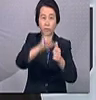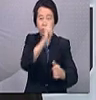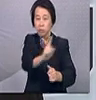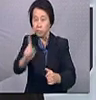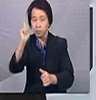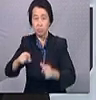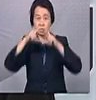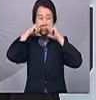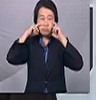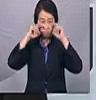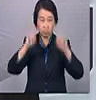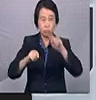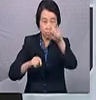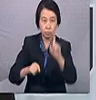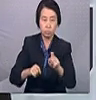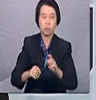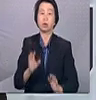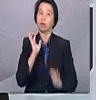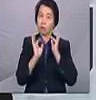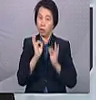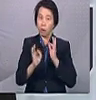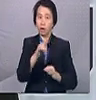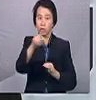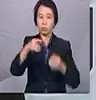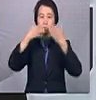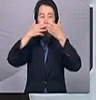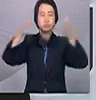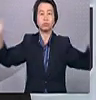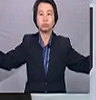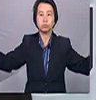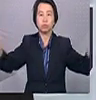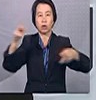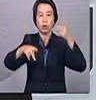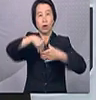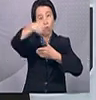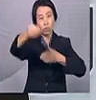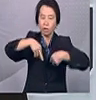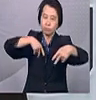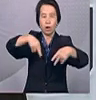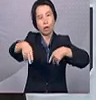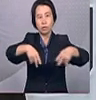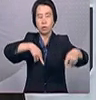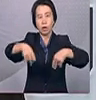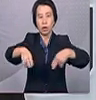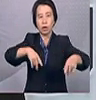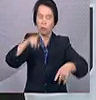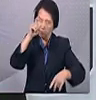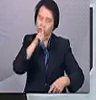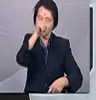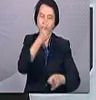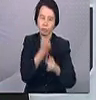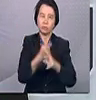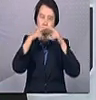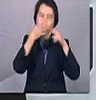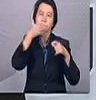wear a mask. But if you are exposing yourself to the public, perhaps you should. But again, to make